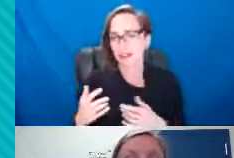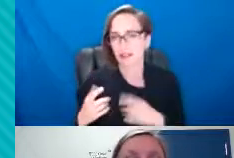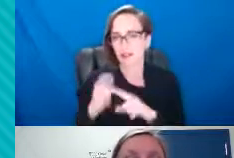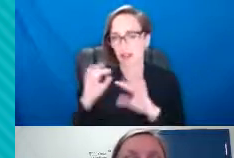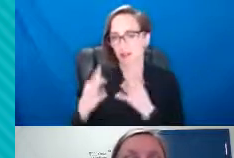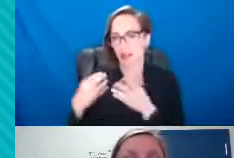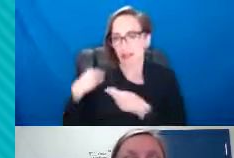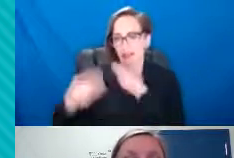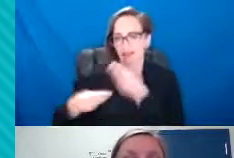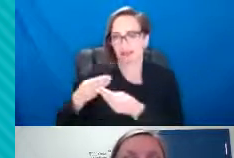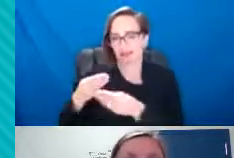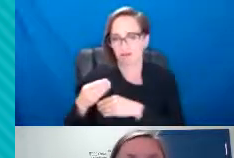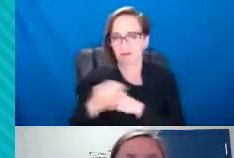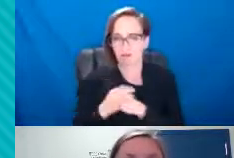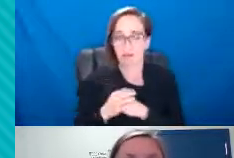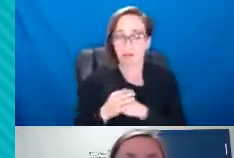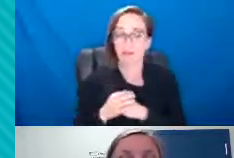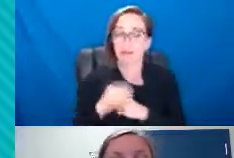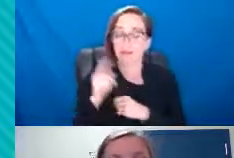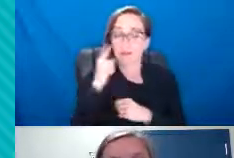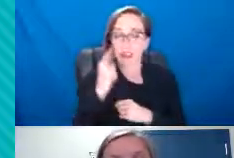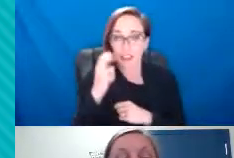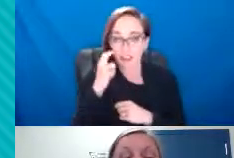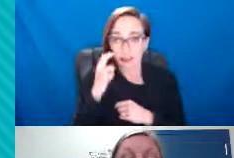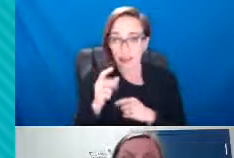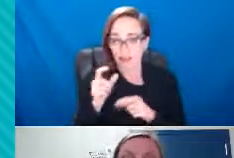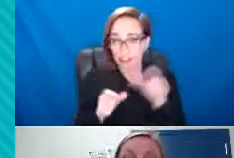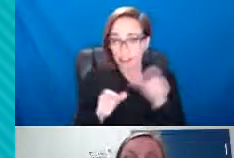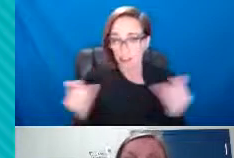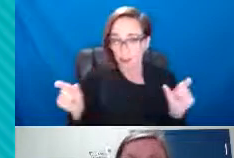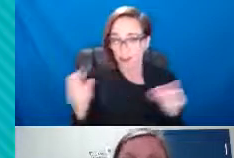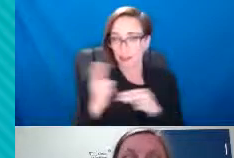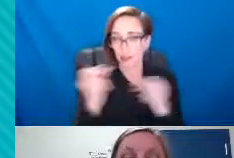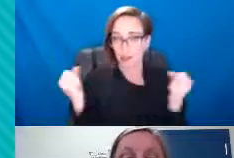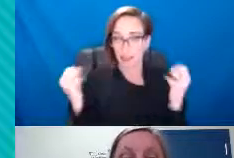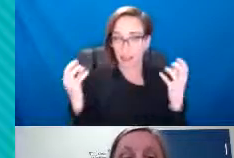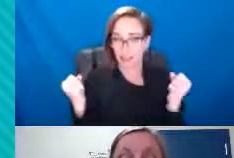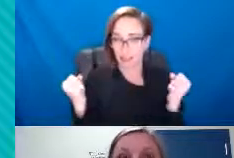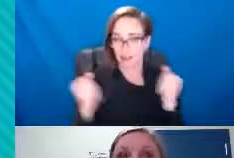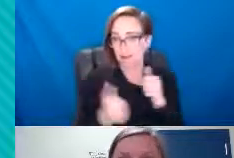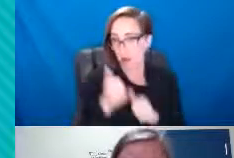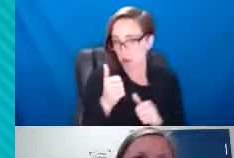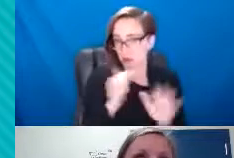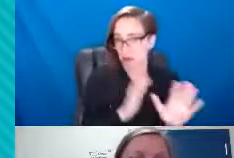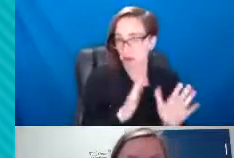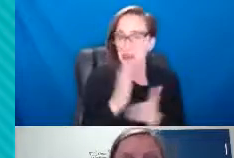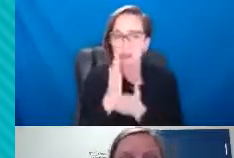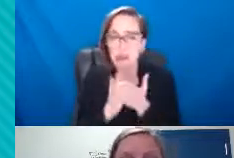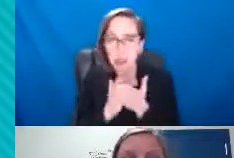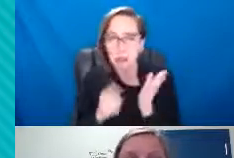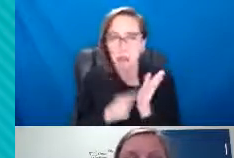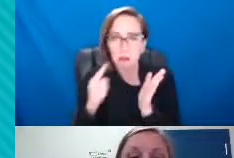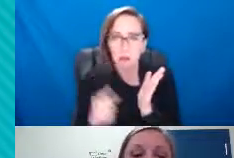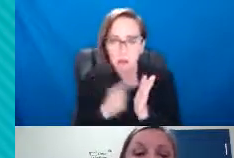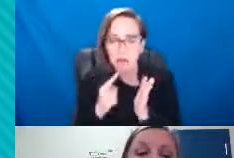These individuals use American Sign Language for the most part. There are the occasion where we have individuals who do lose